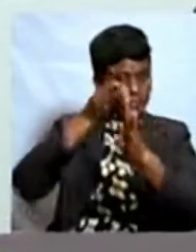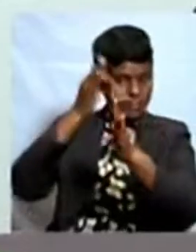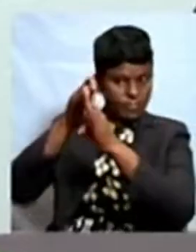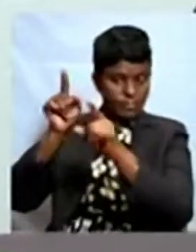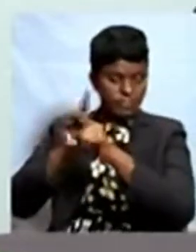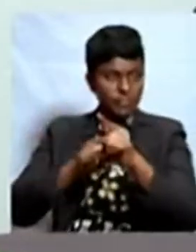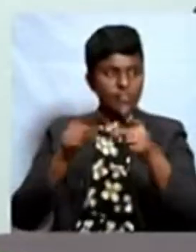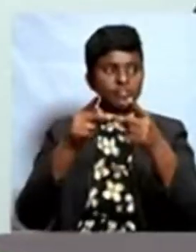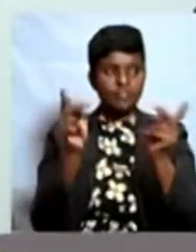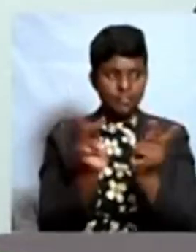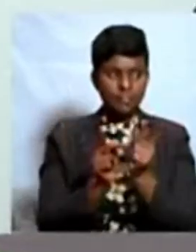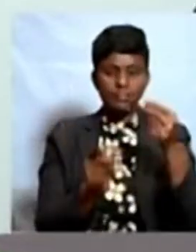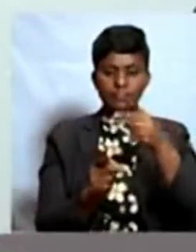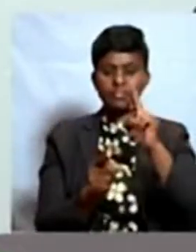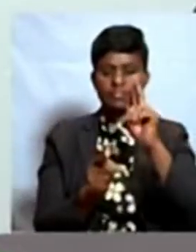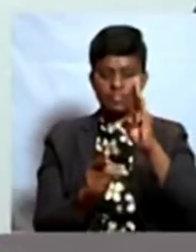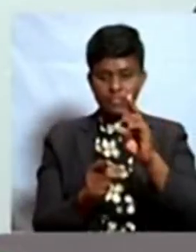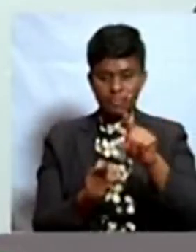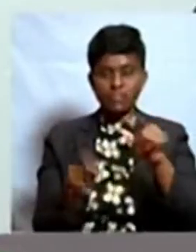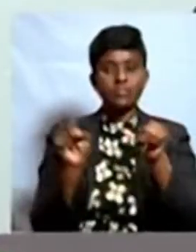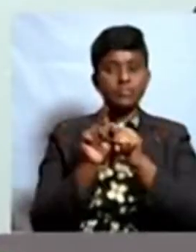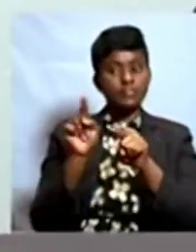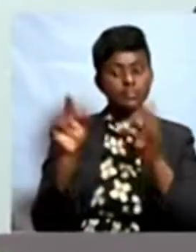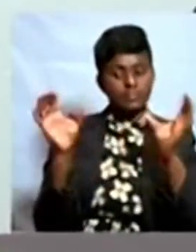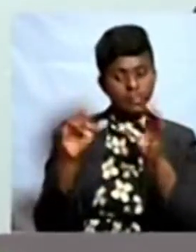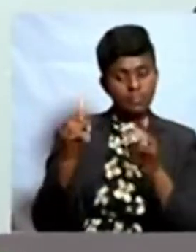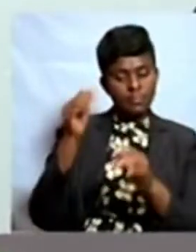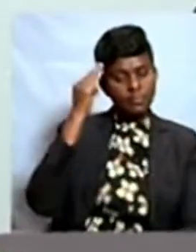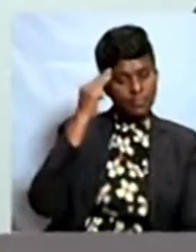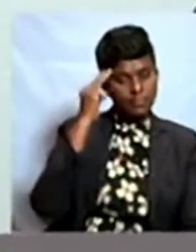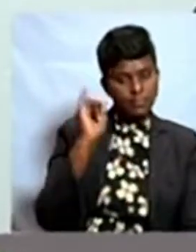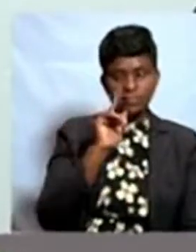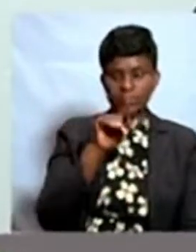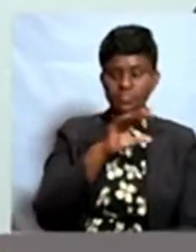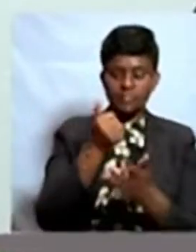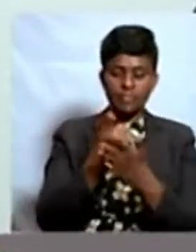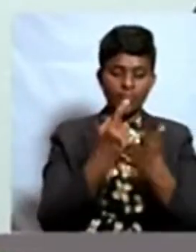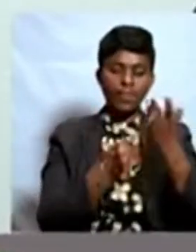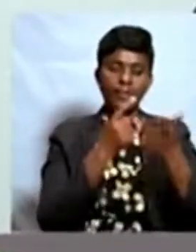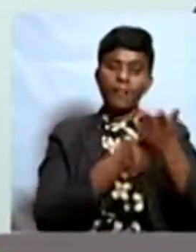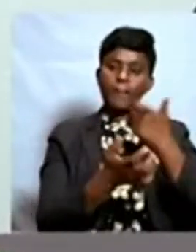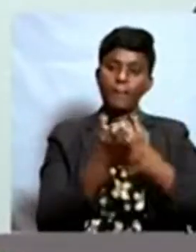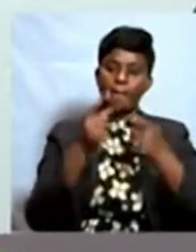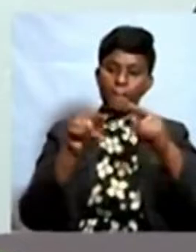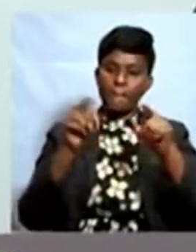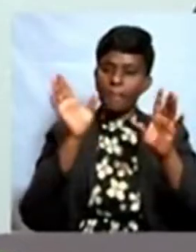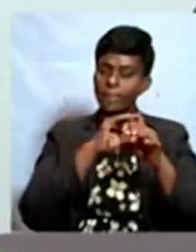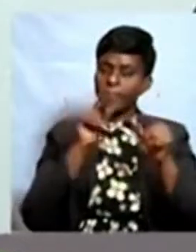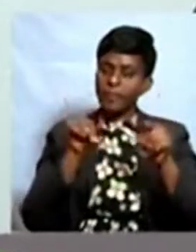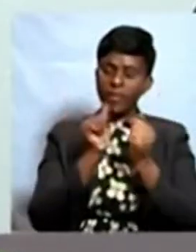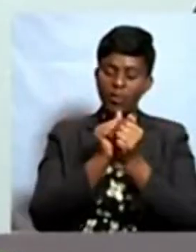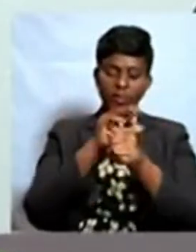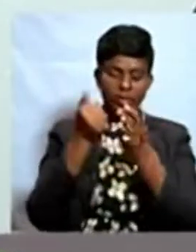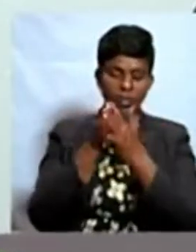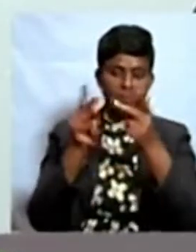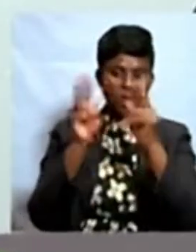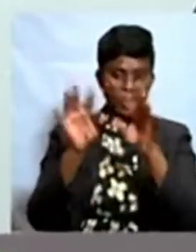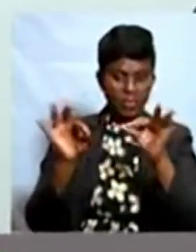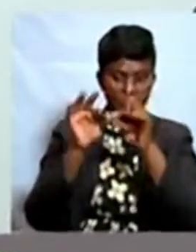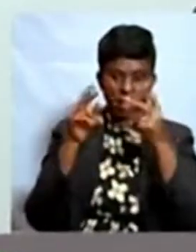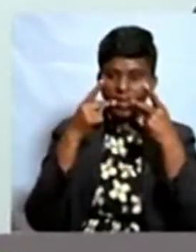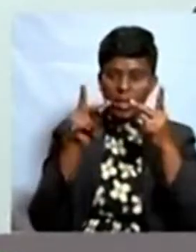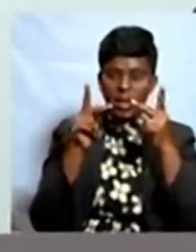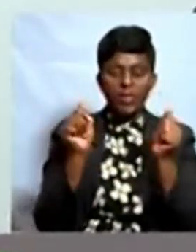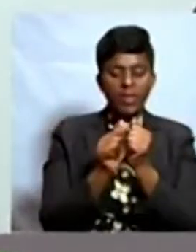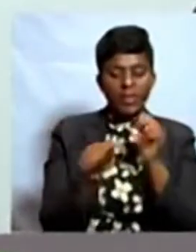aviation hub. The committee may wish to note that consultations were undertaken with all key public and